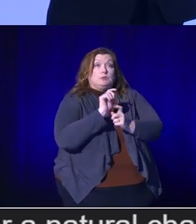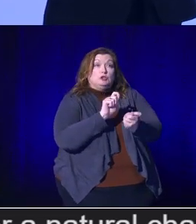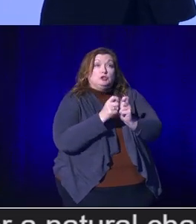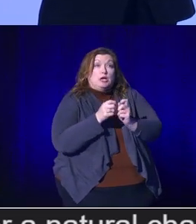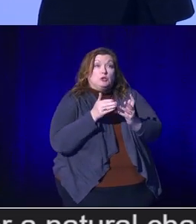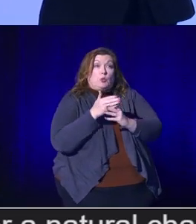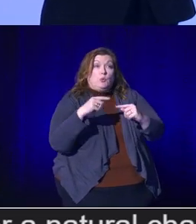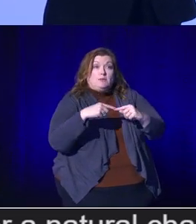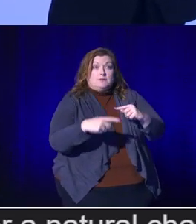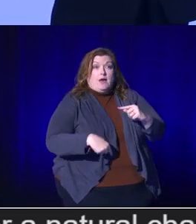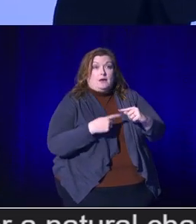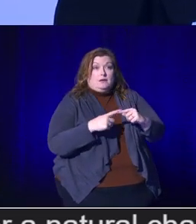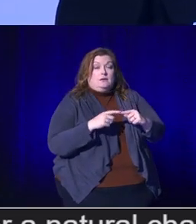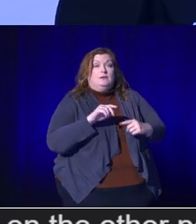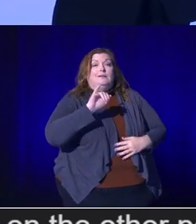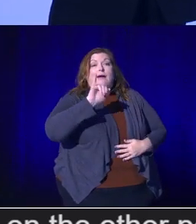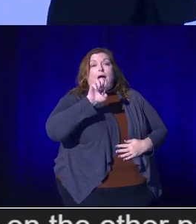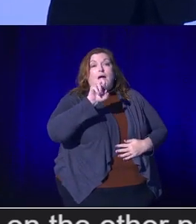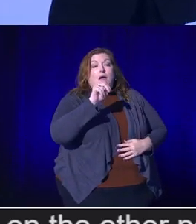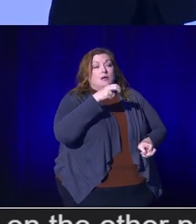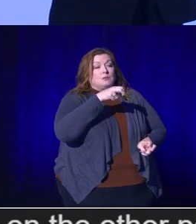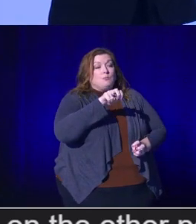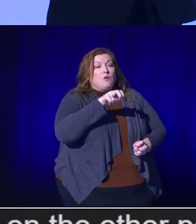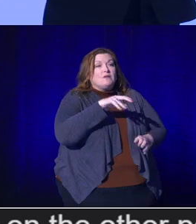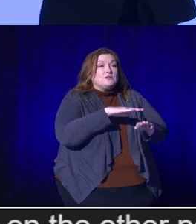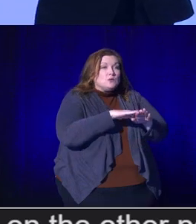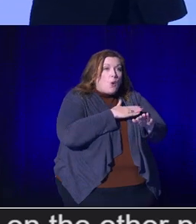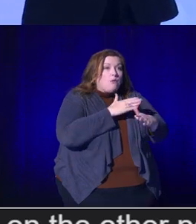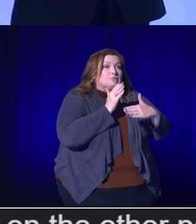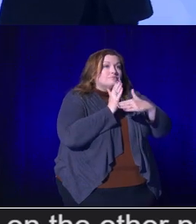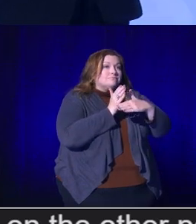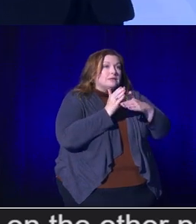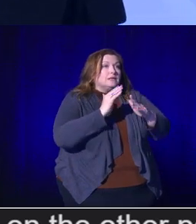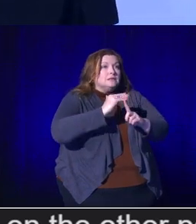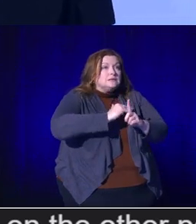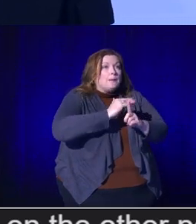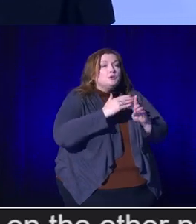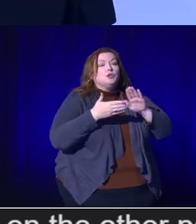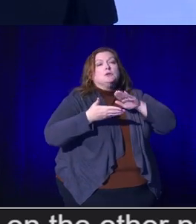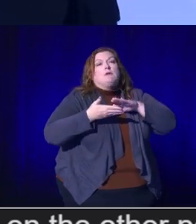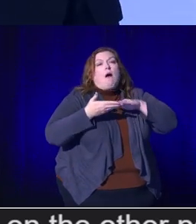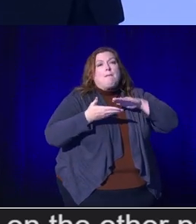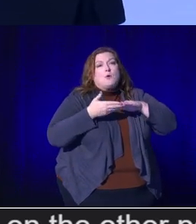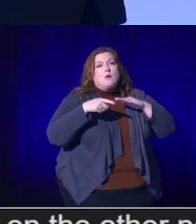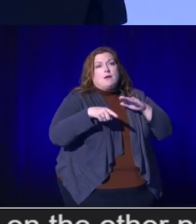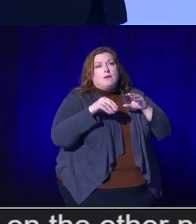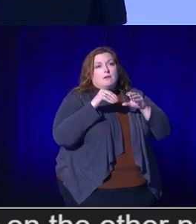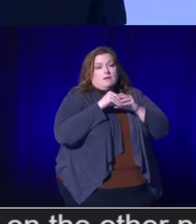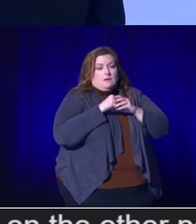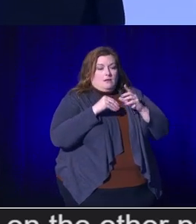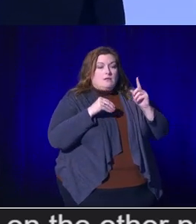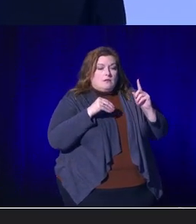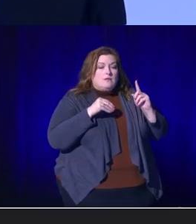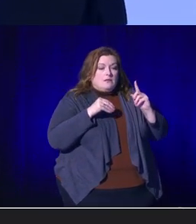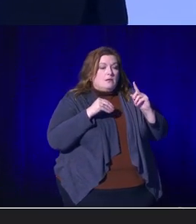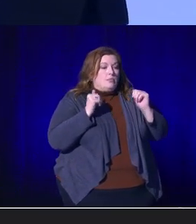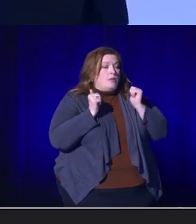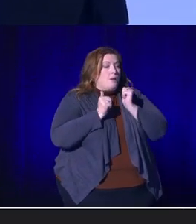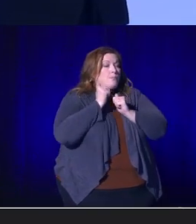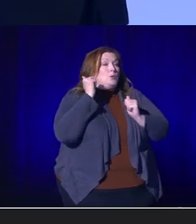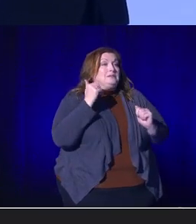So we're moving ions slowly and at a moderate temperature, where they're operating in their most ideal